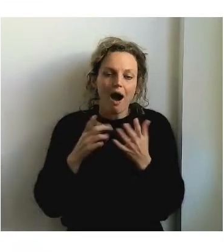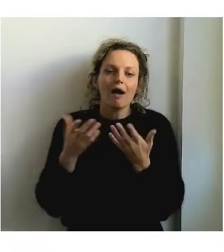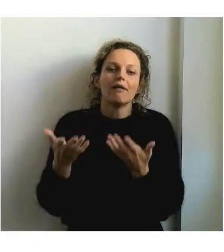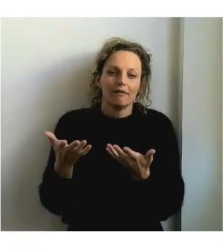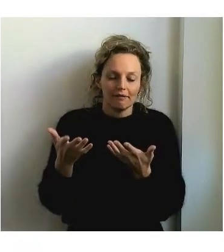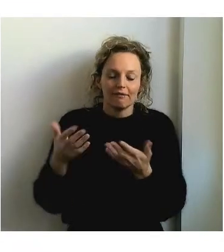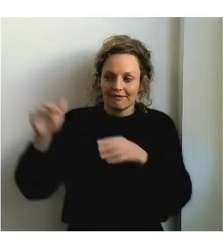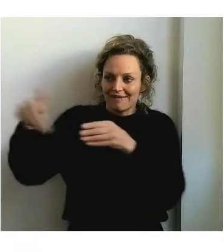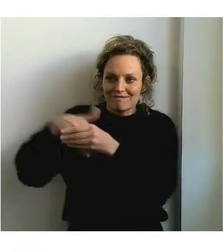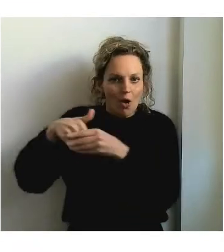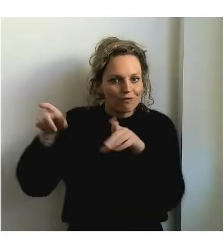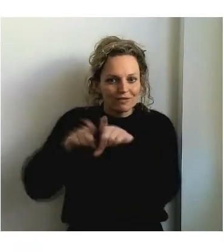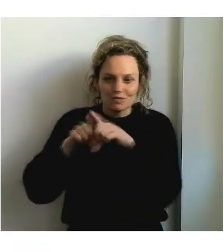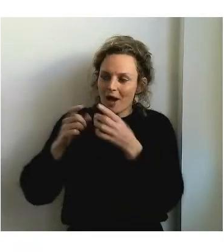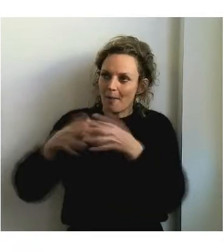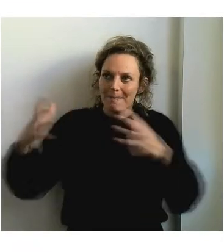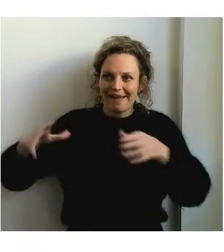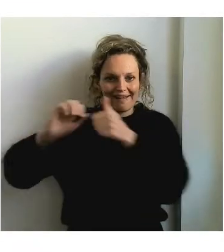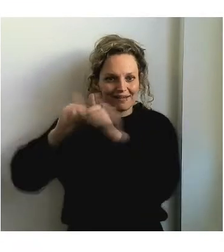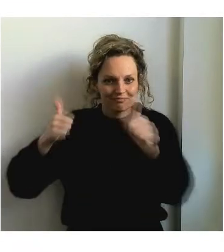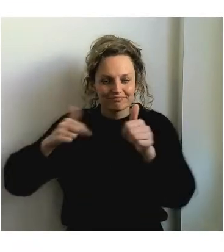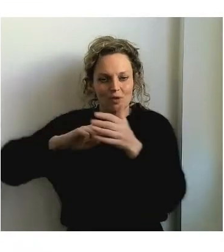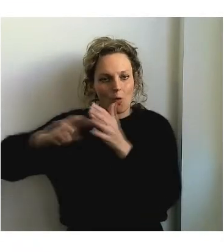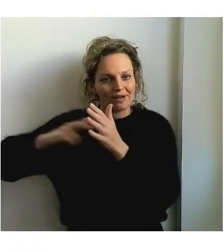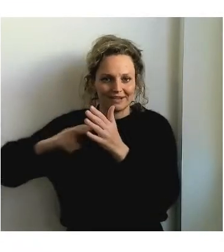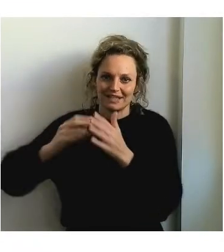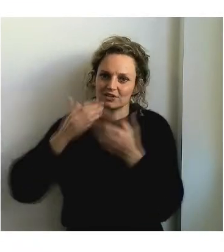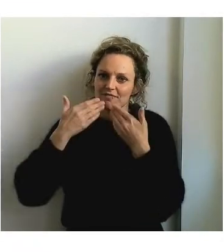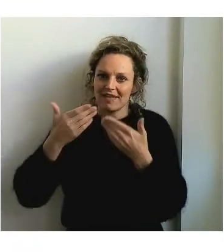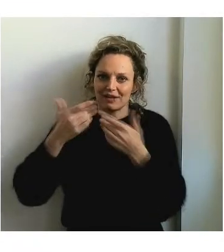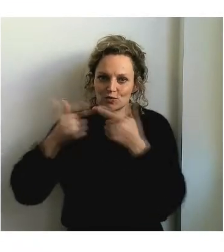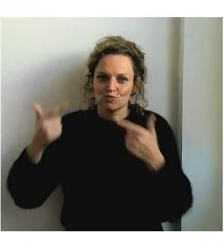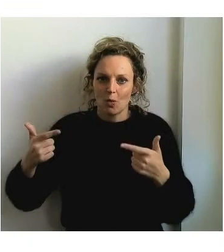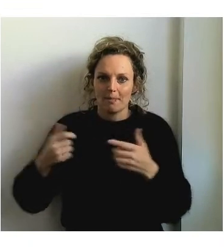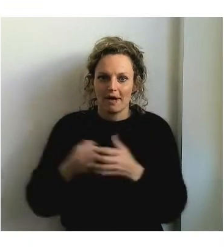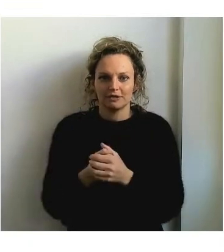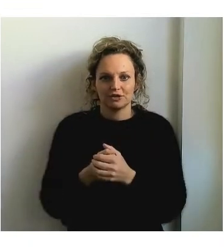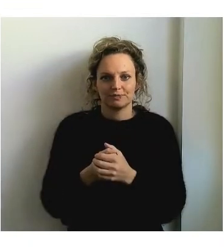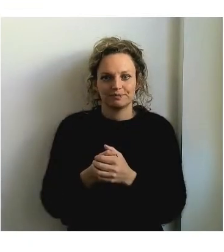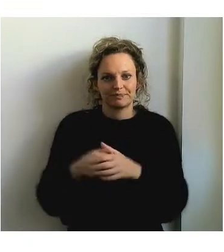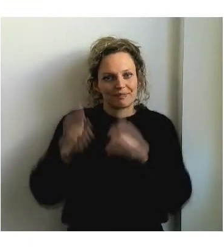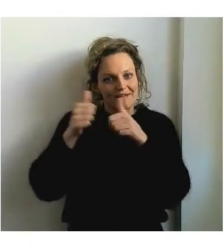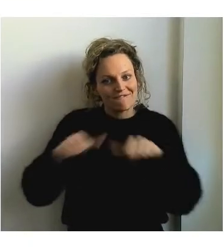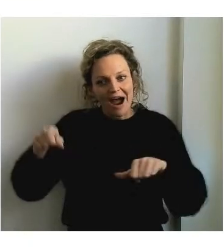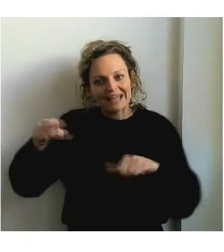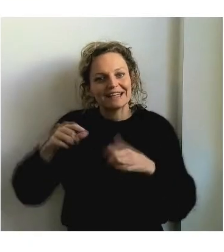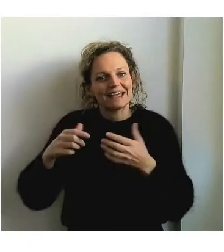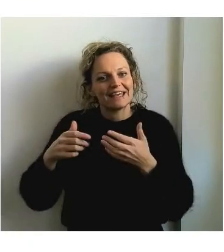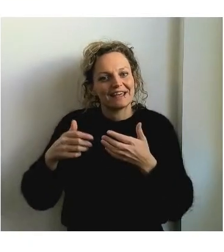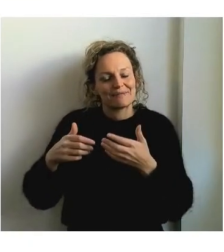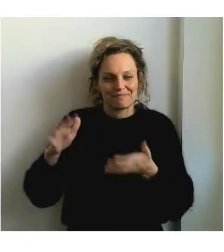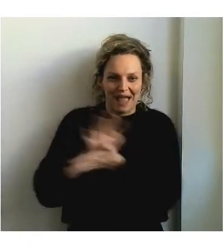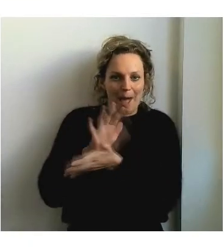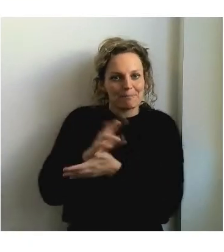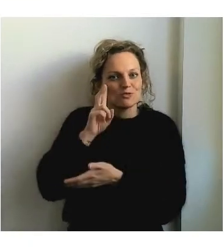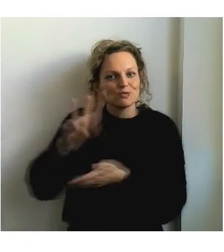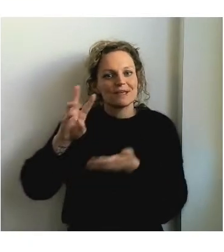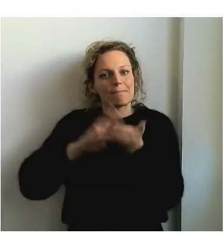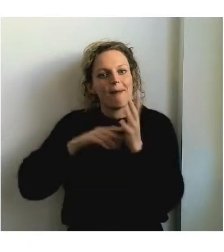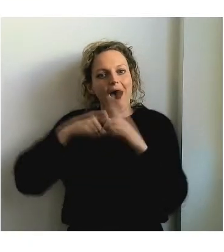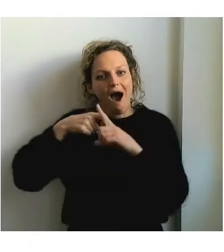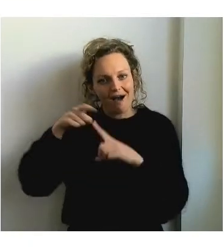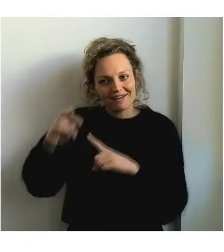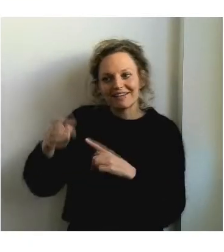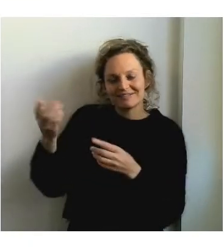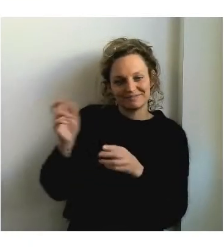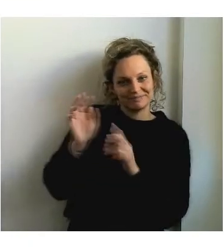you very much. And finally, Mark, I know you've joined, so I'm delighted to see you sat there. If I can